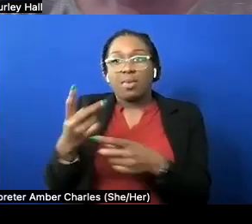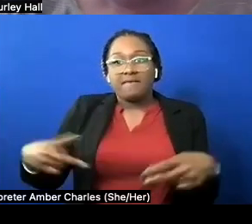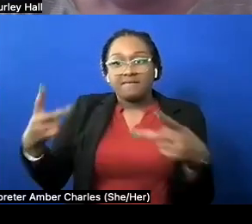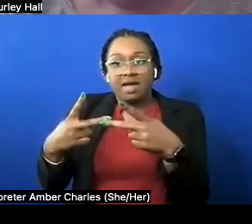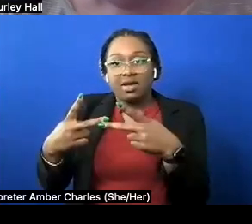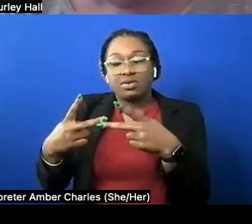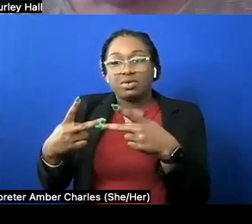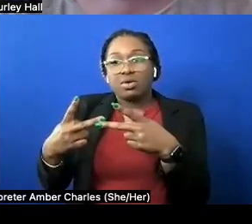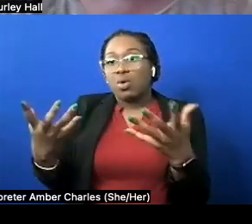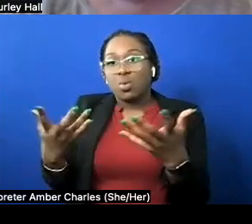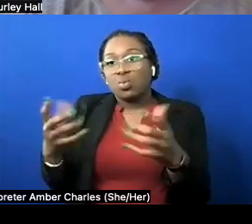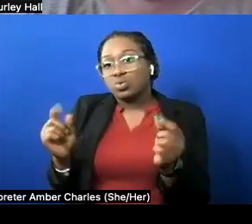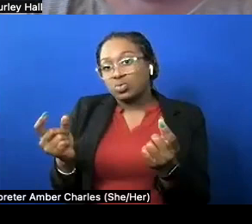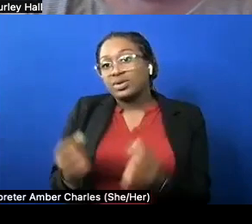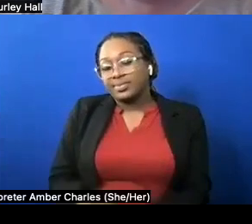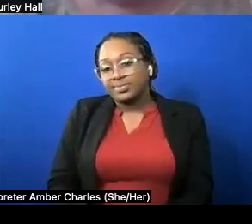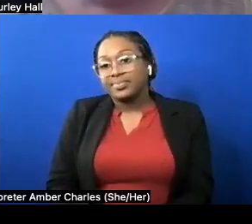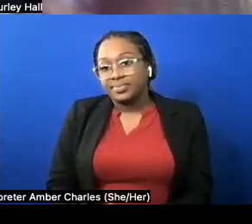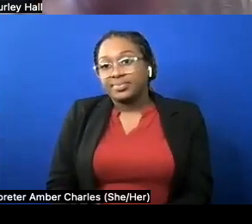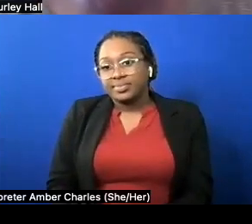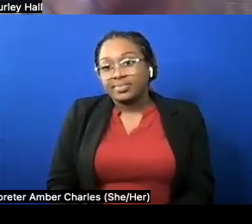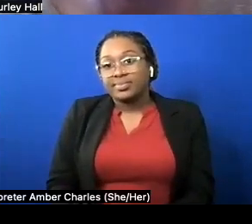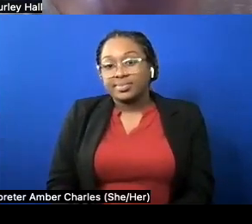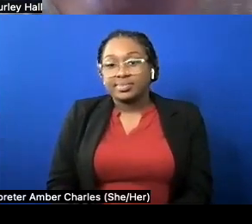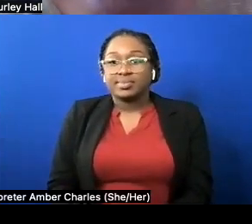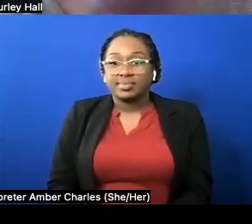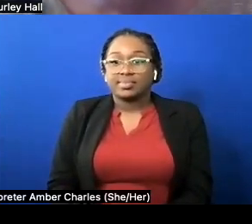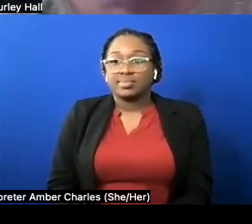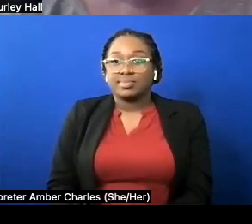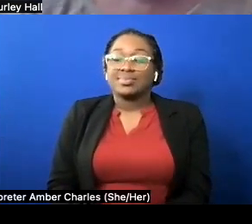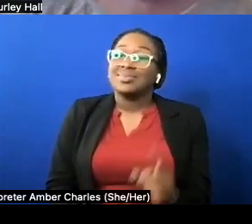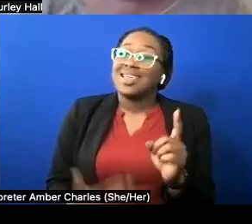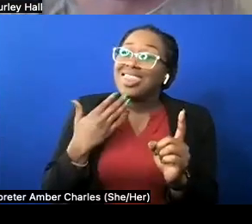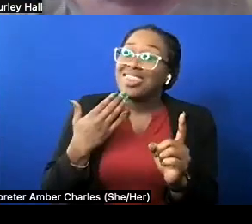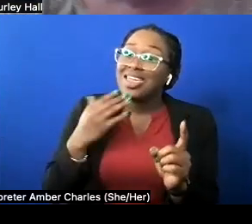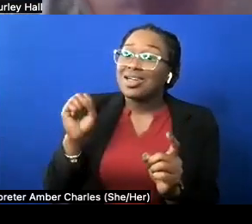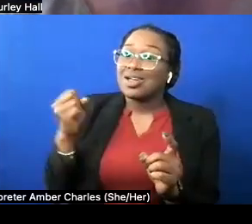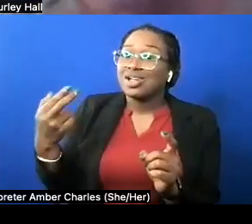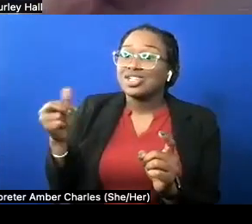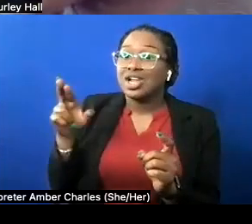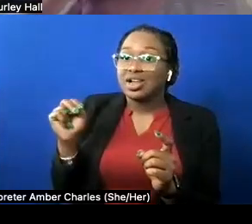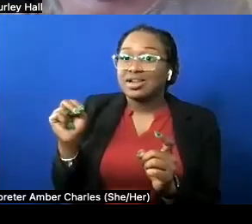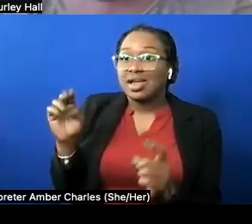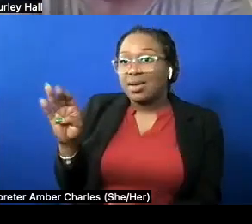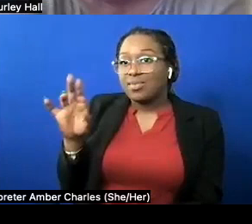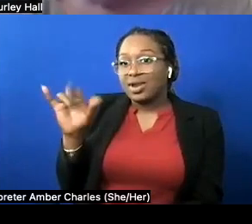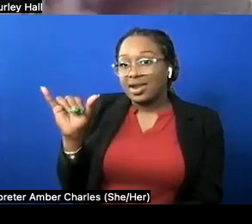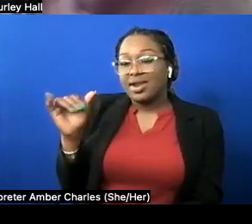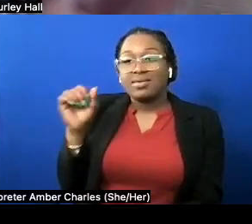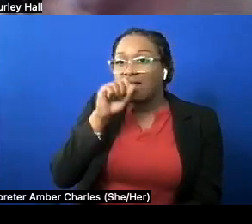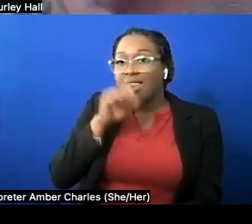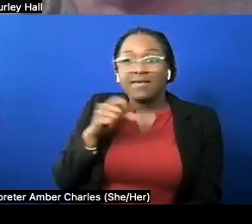what we're doing. Yes. Thank you, Sharon, so much. Brittany, I'd love to hear from you as well.